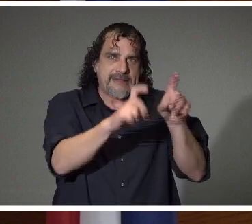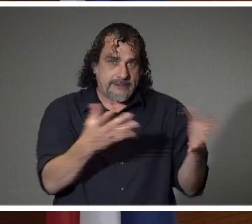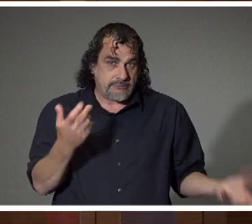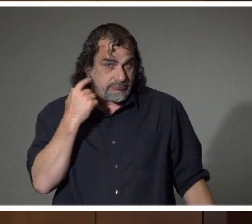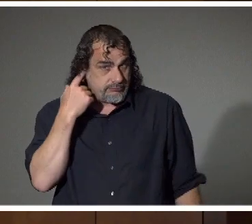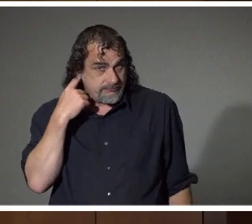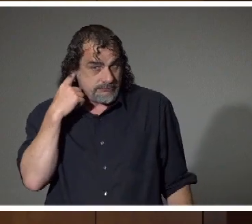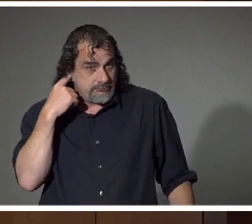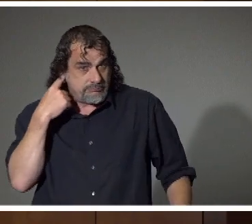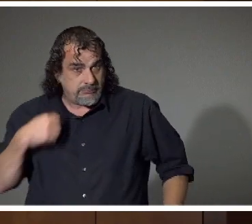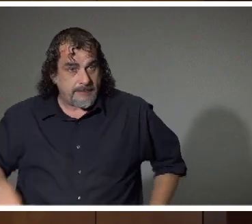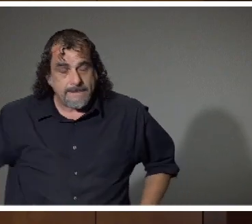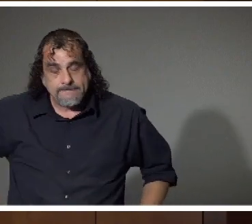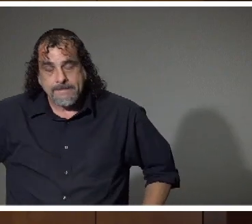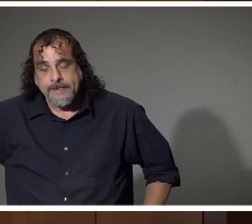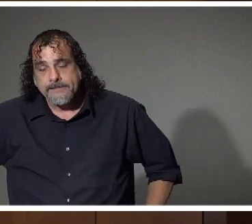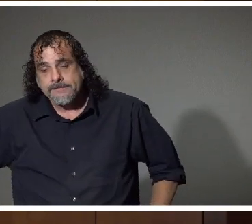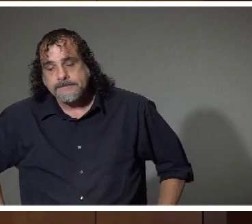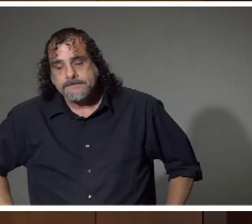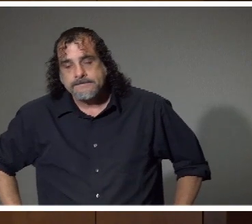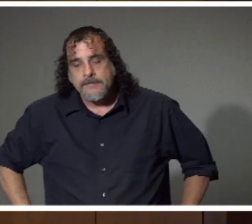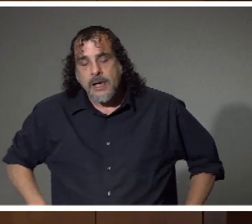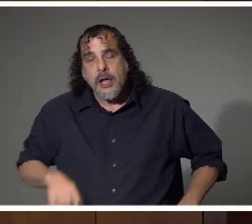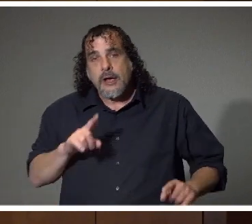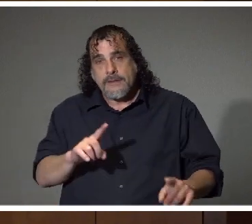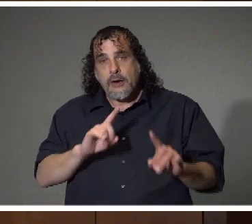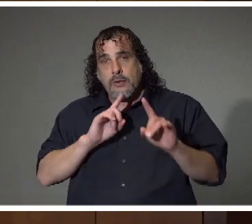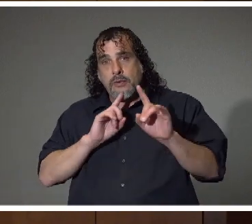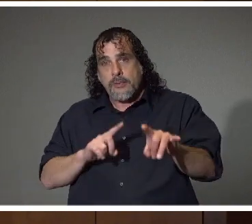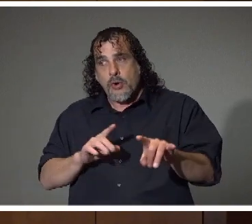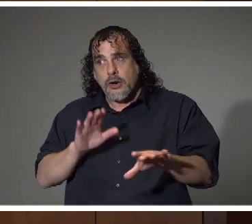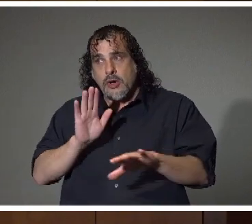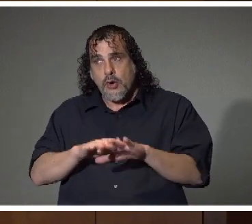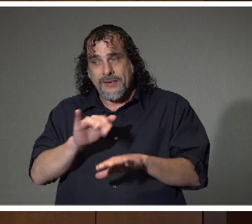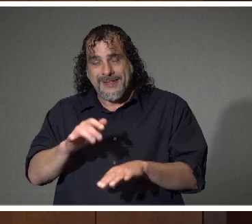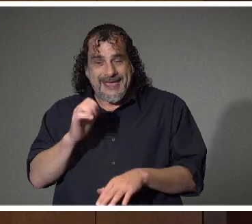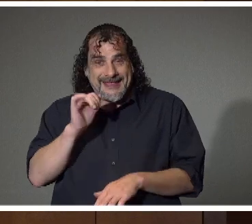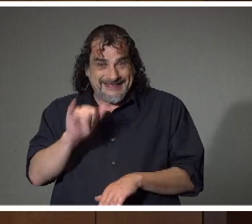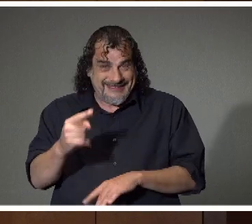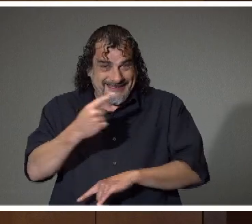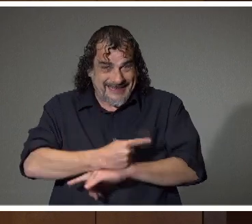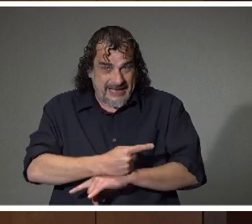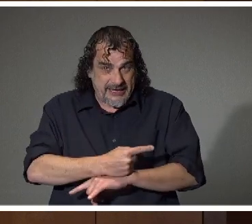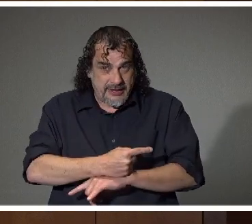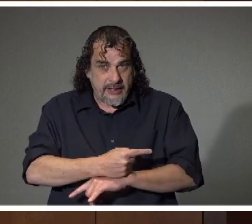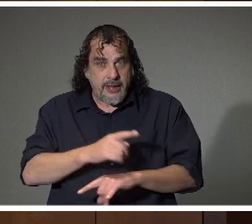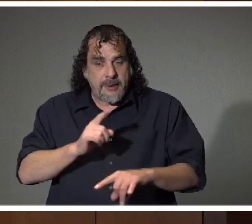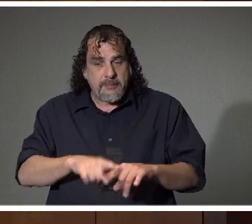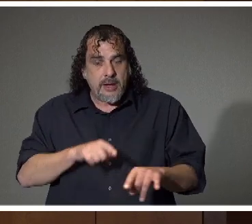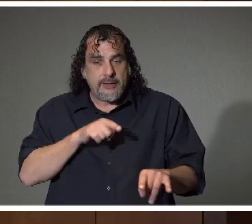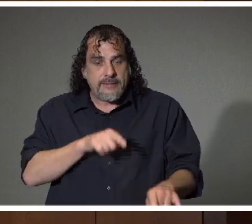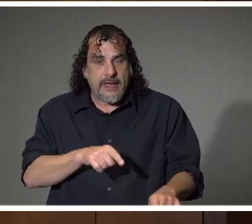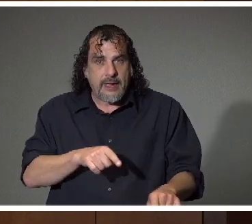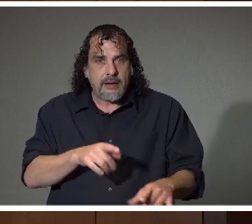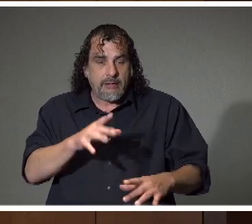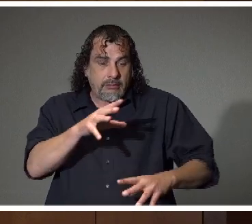results that are reported on. They're reported on there that day. They're not actually, the virus is not contracted or